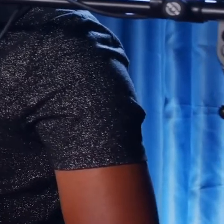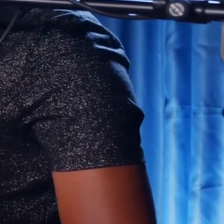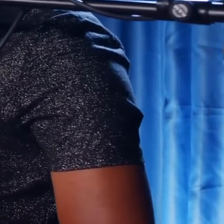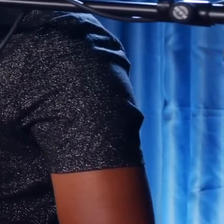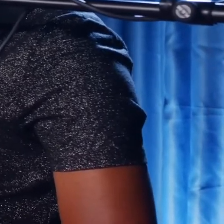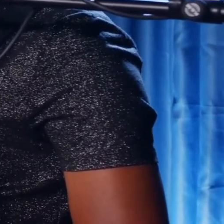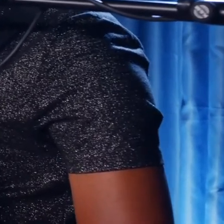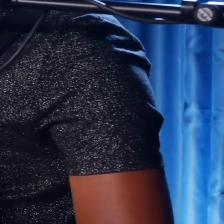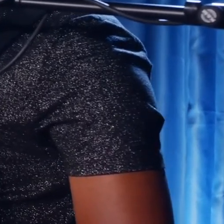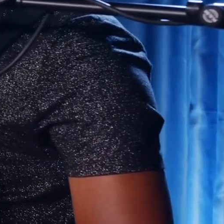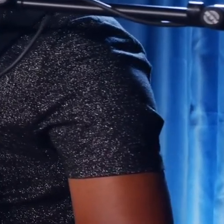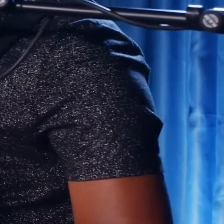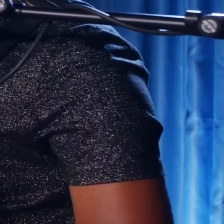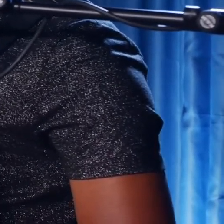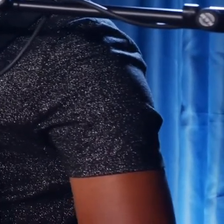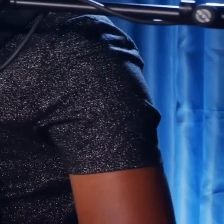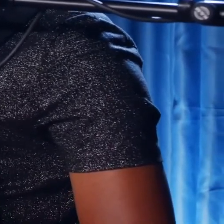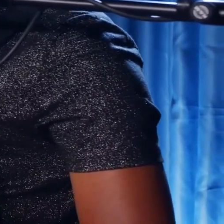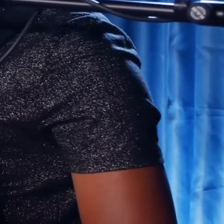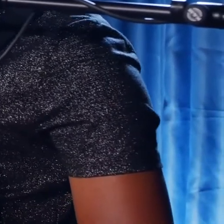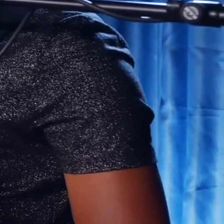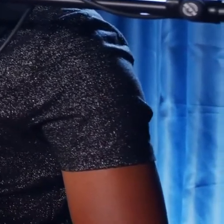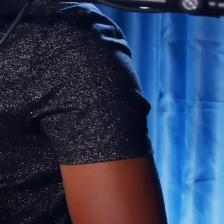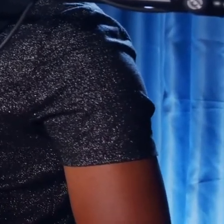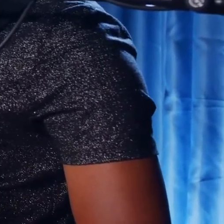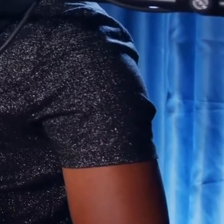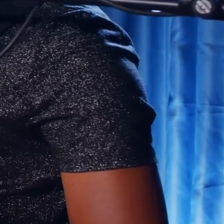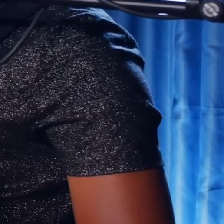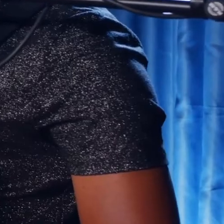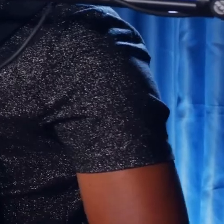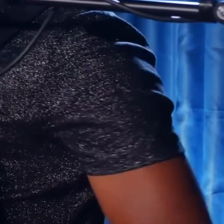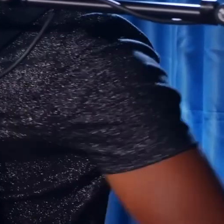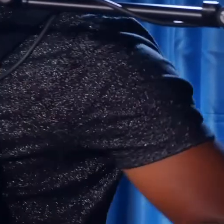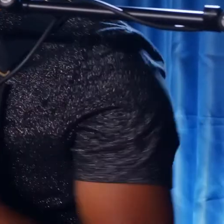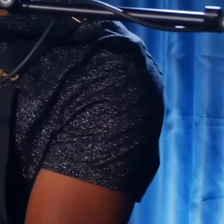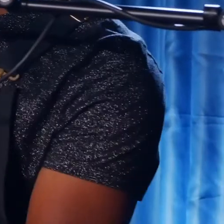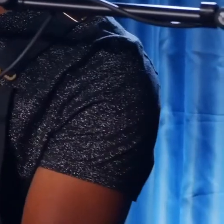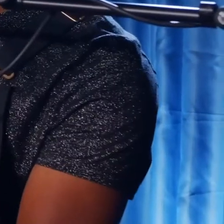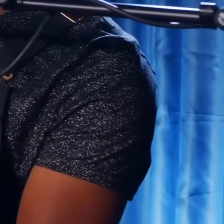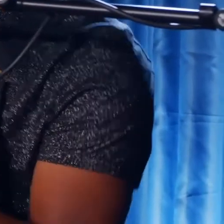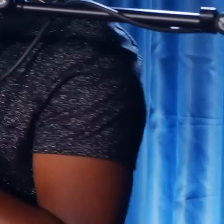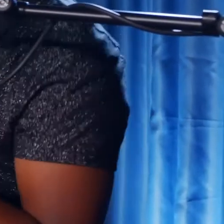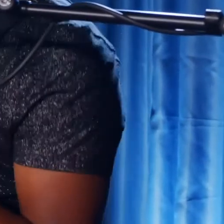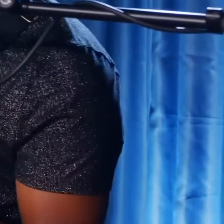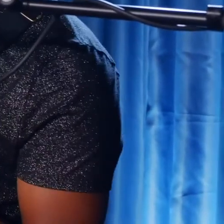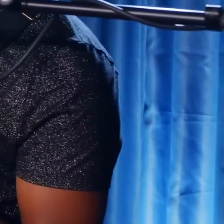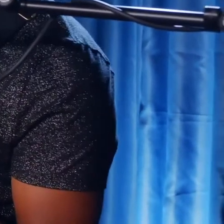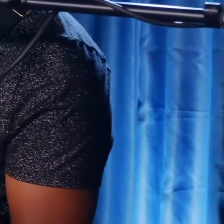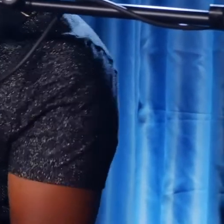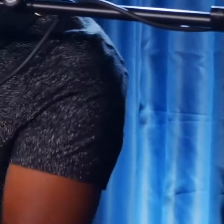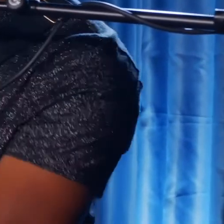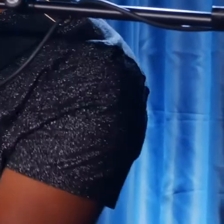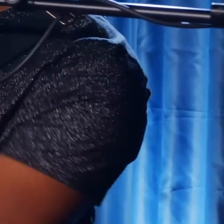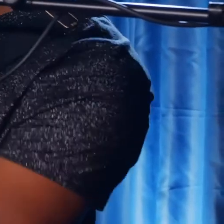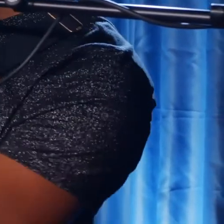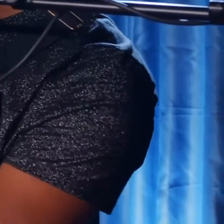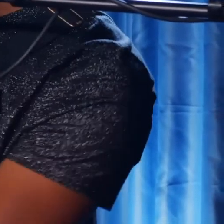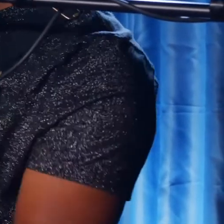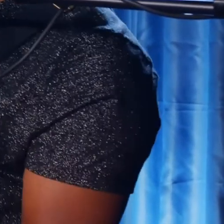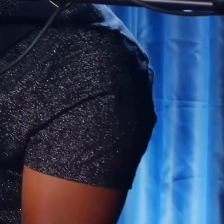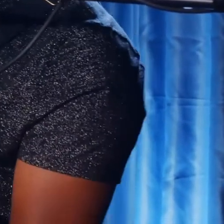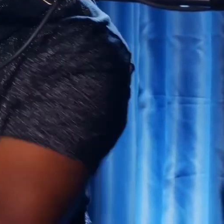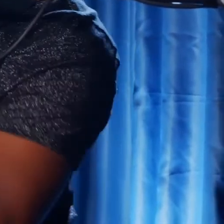long, like 5-hour video. And then I took stills out of that as she would move and then step out of frame and then move some